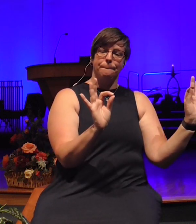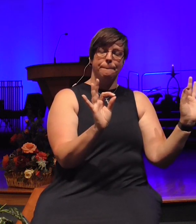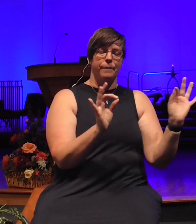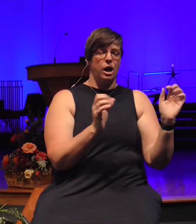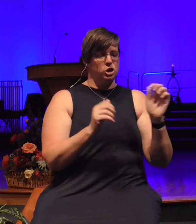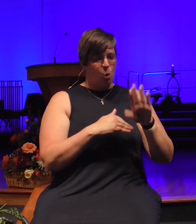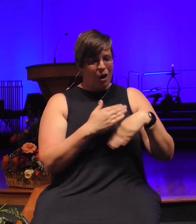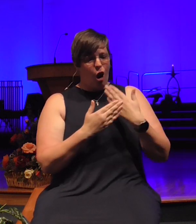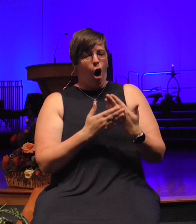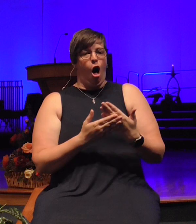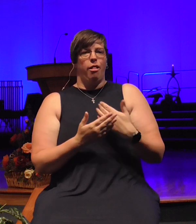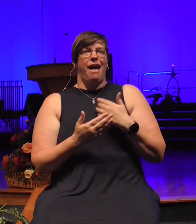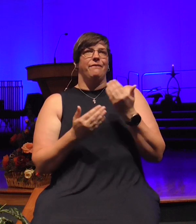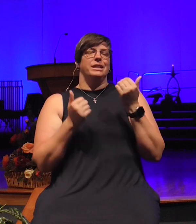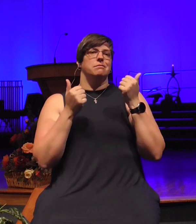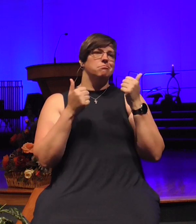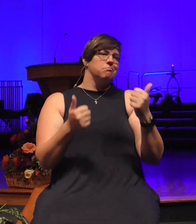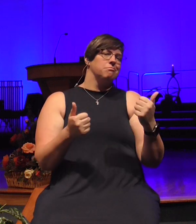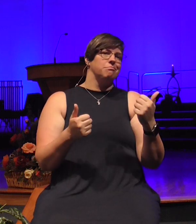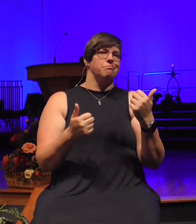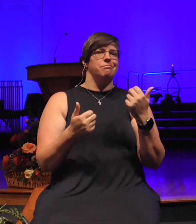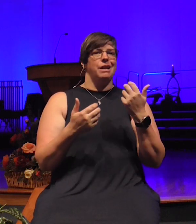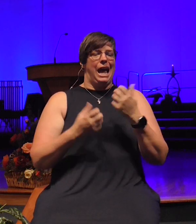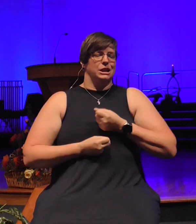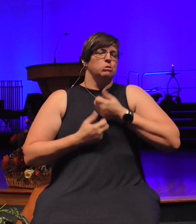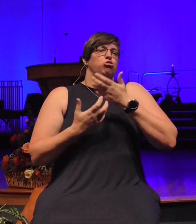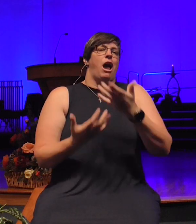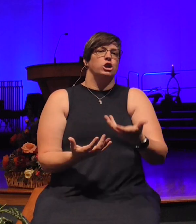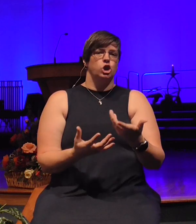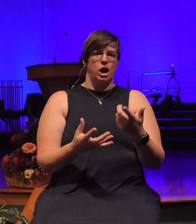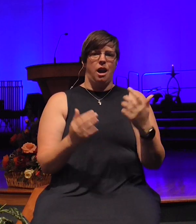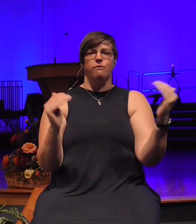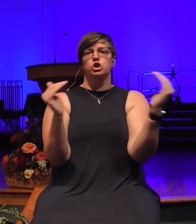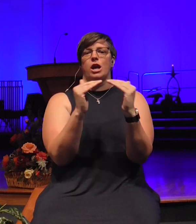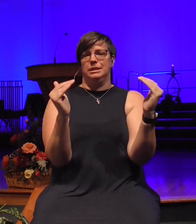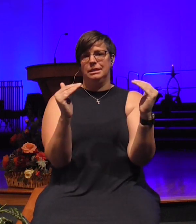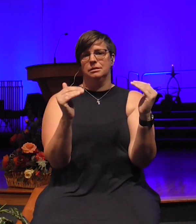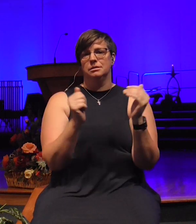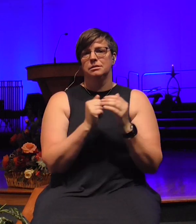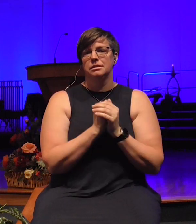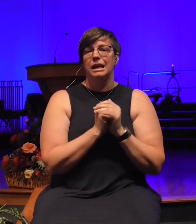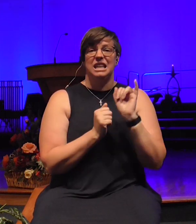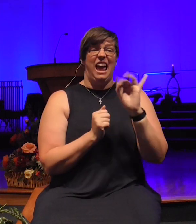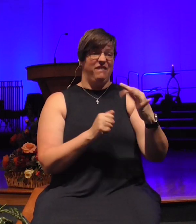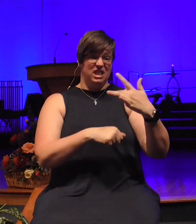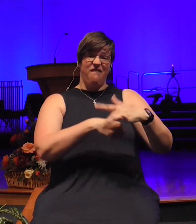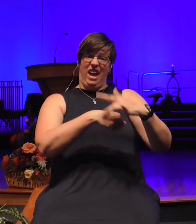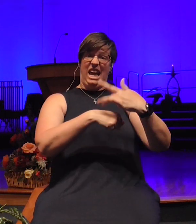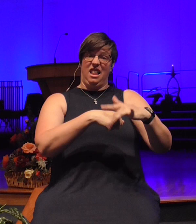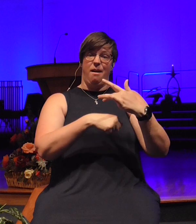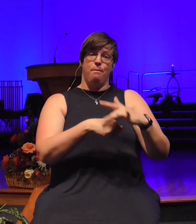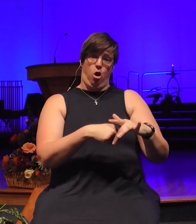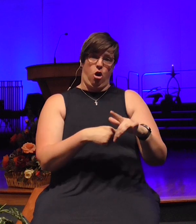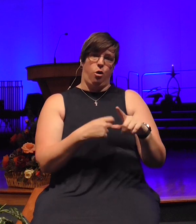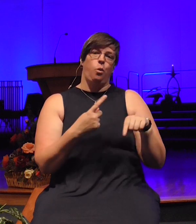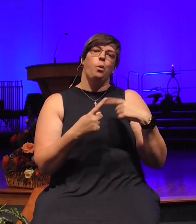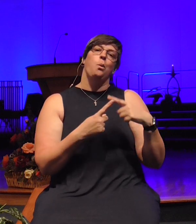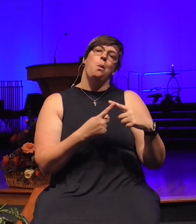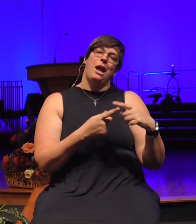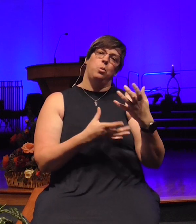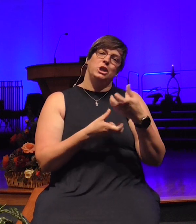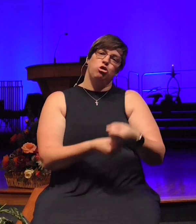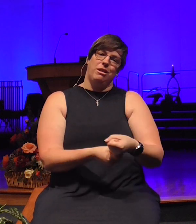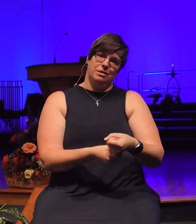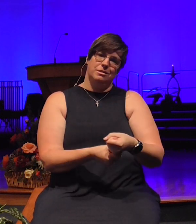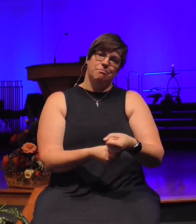to a greater expression of justice and of good, that it's ever available to us if we can begin to trust